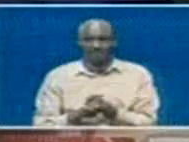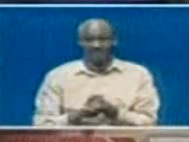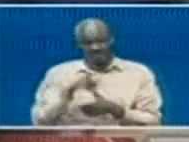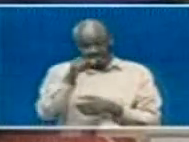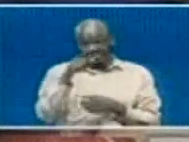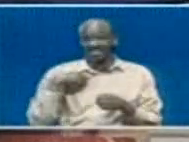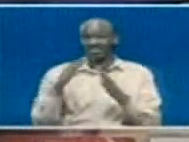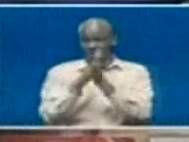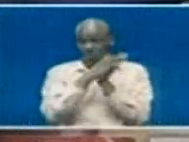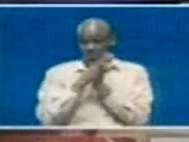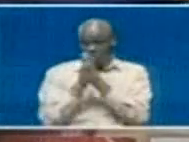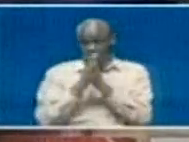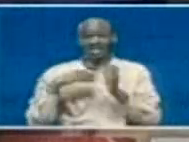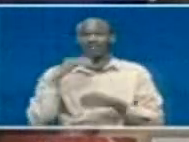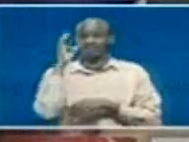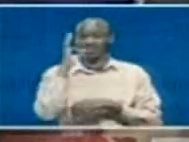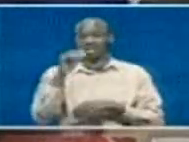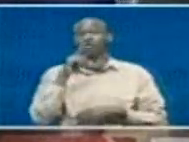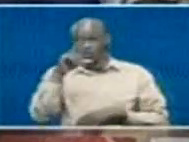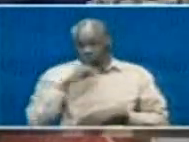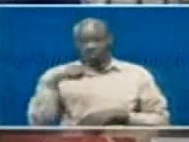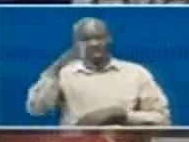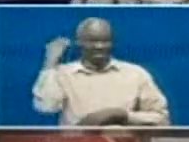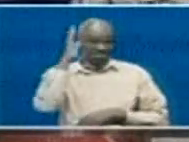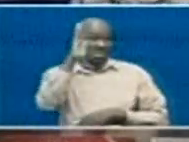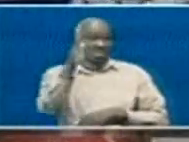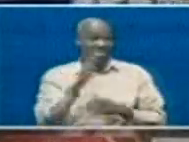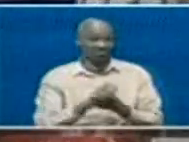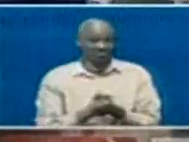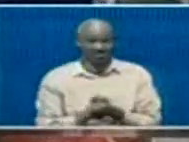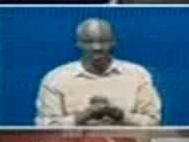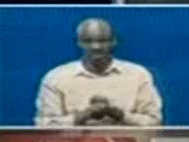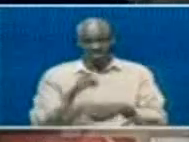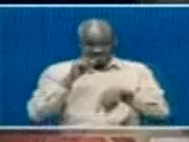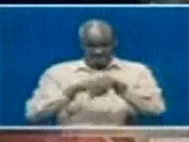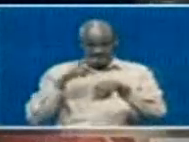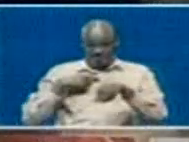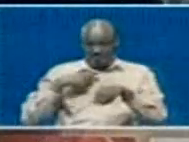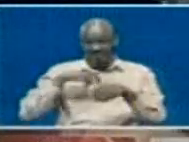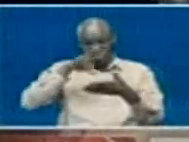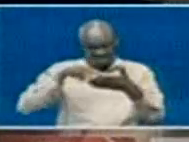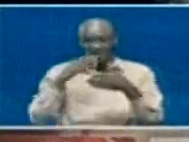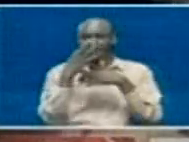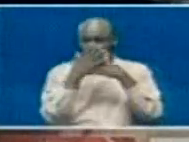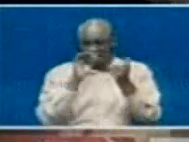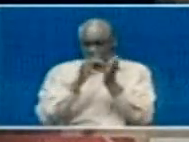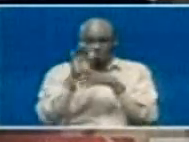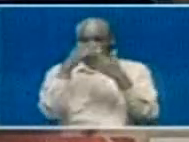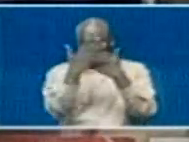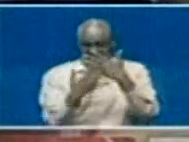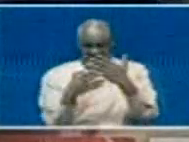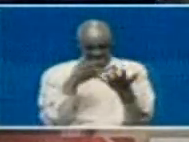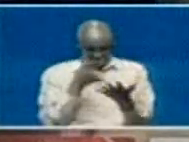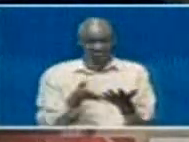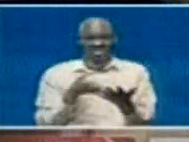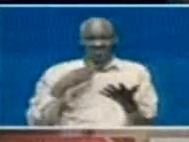That's the story that a preacher told last Sunday. As he raised that blossom Bible up in the